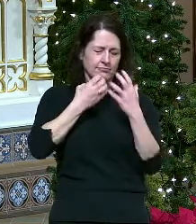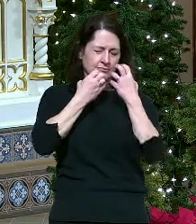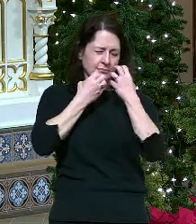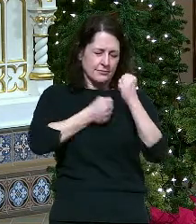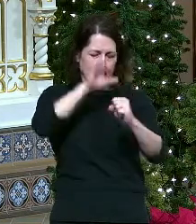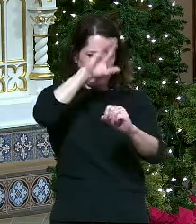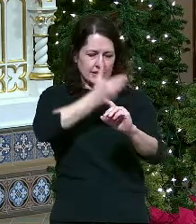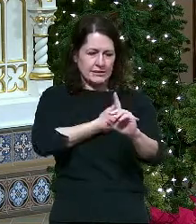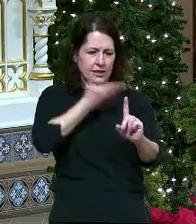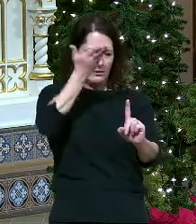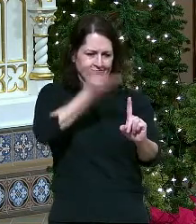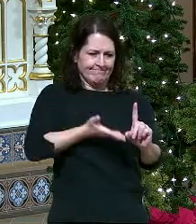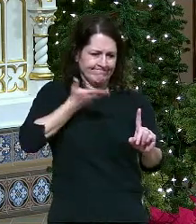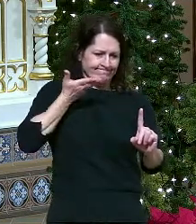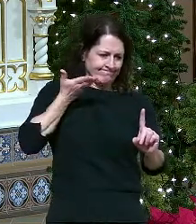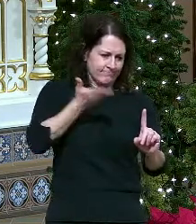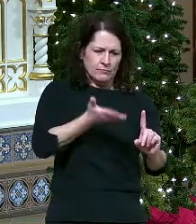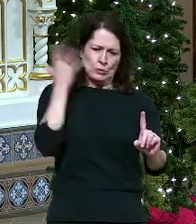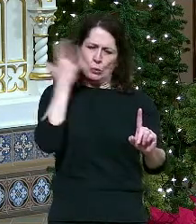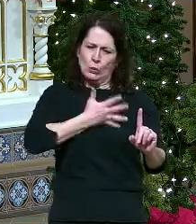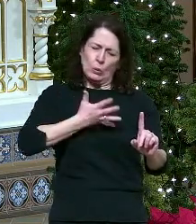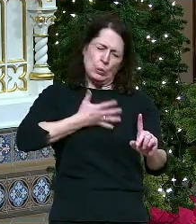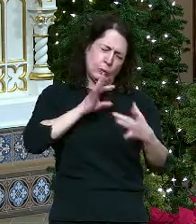With you I am well pleased.